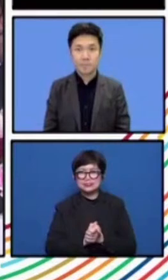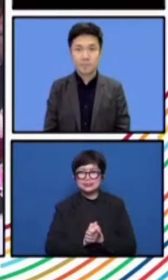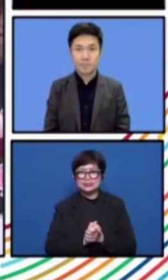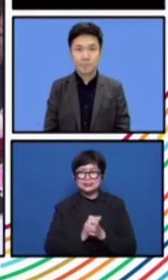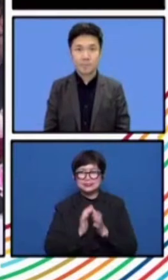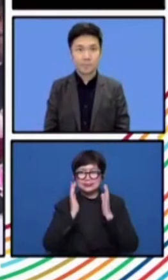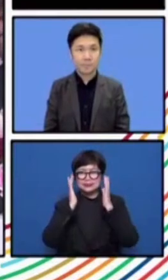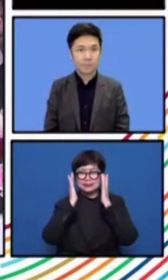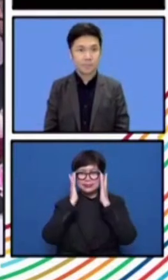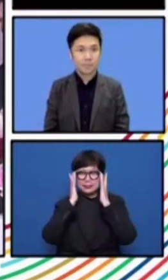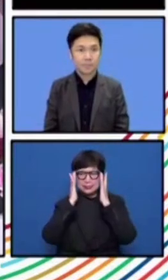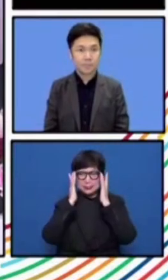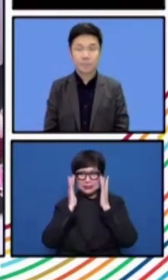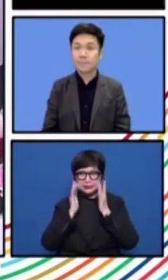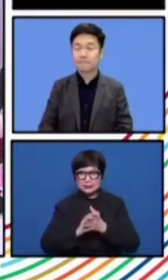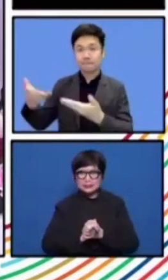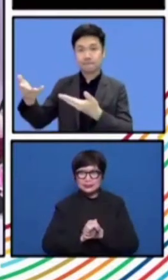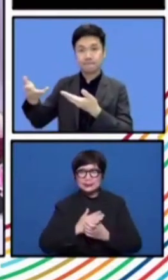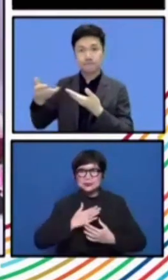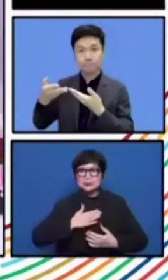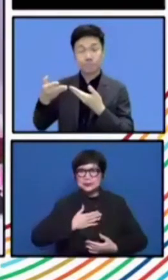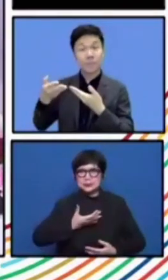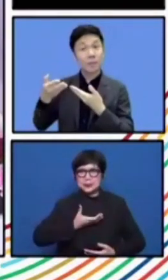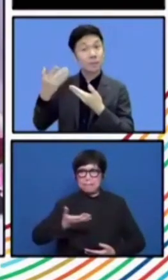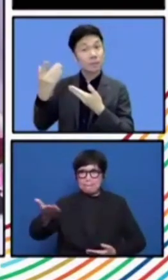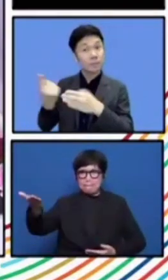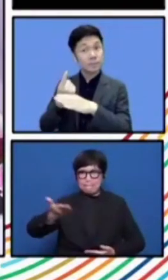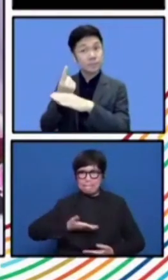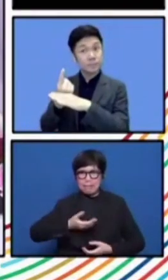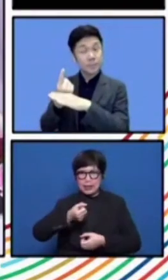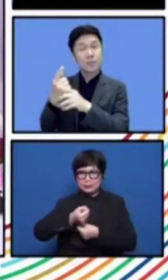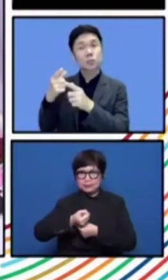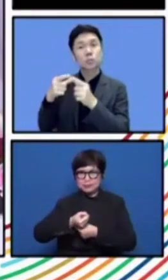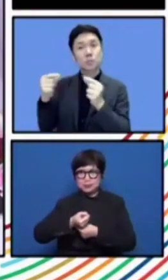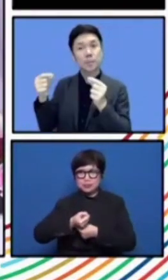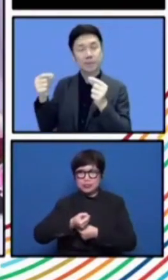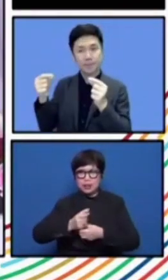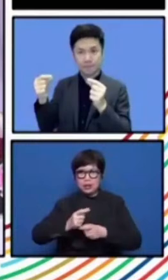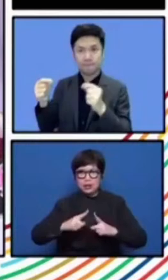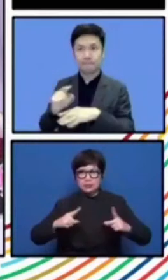now let me now invite the distinguished delicate from Japan